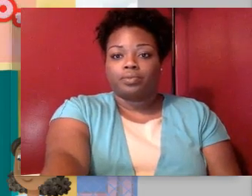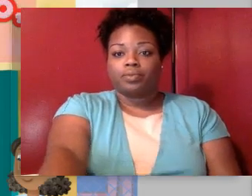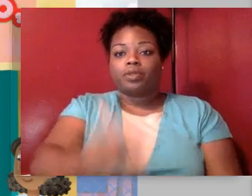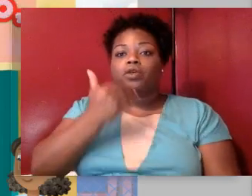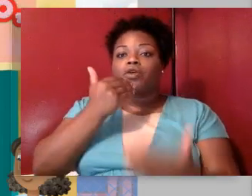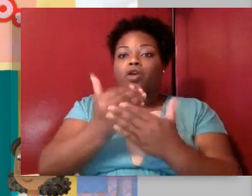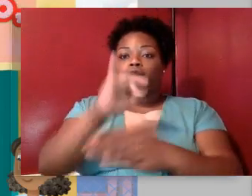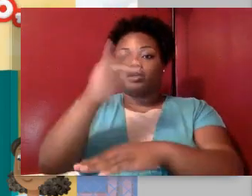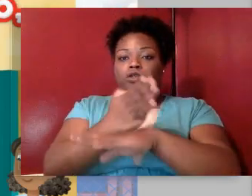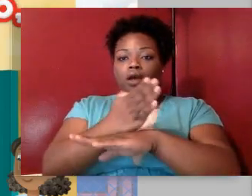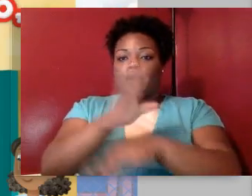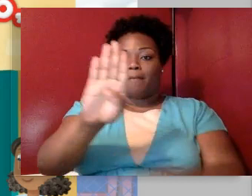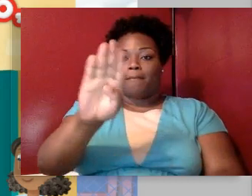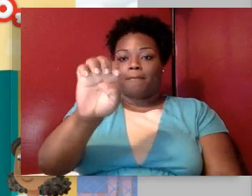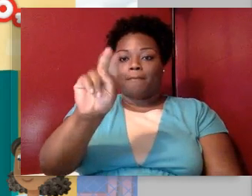Good job, Ben.